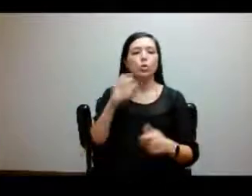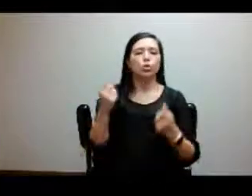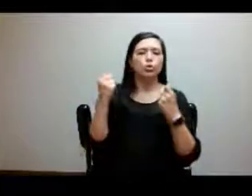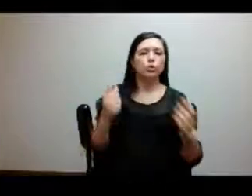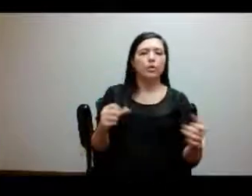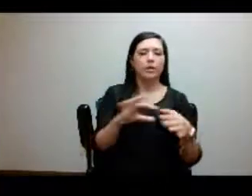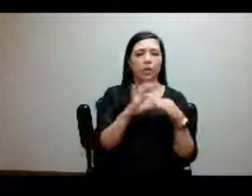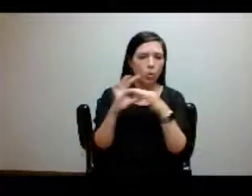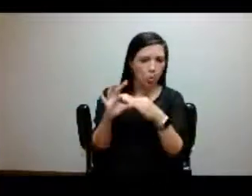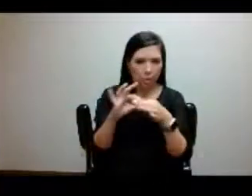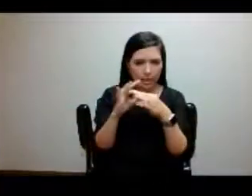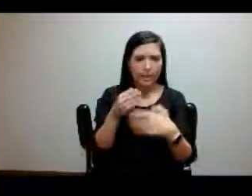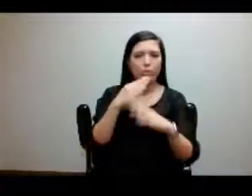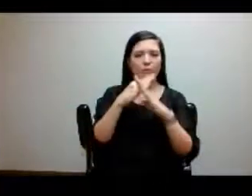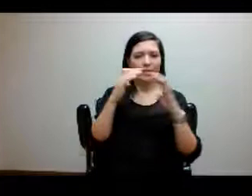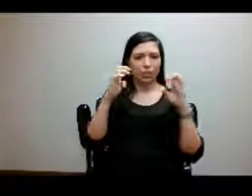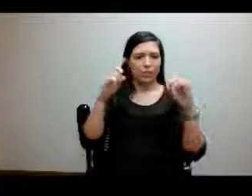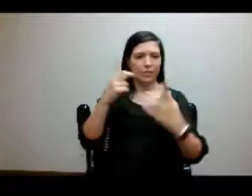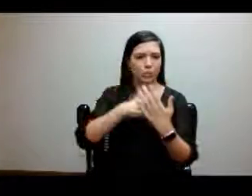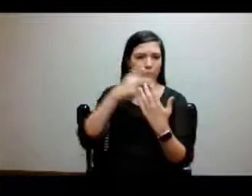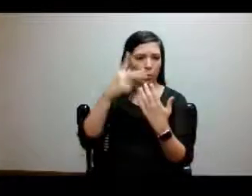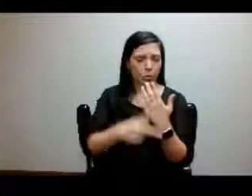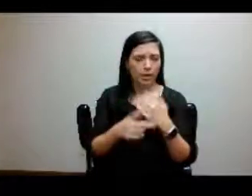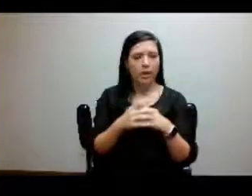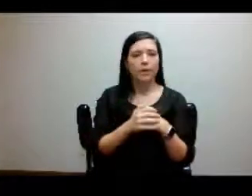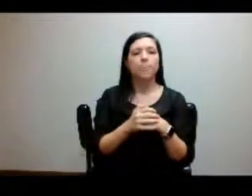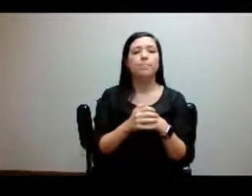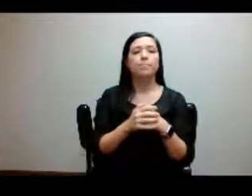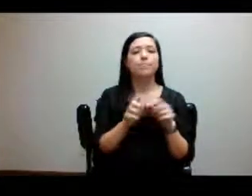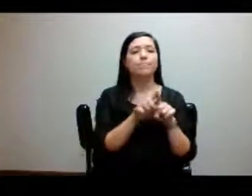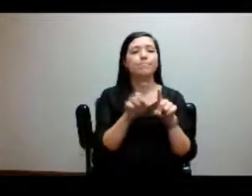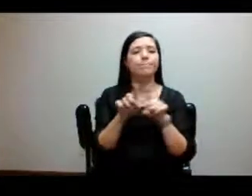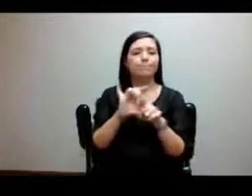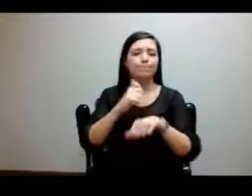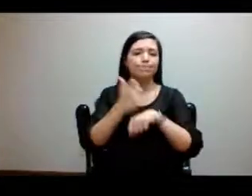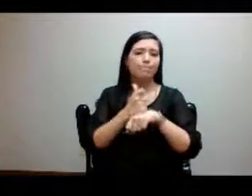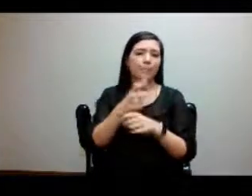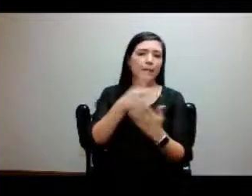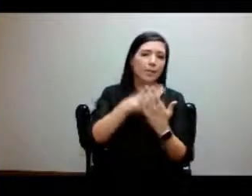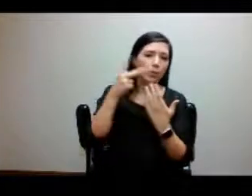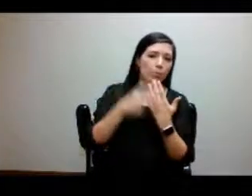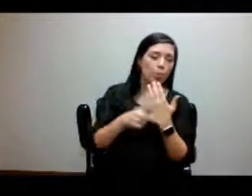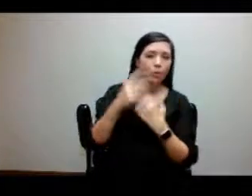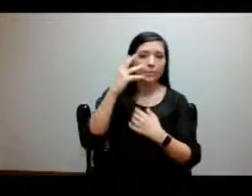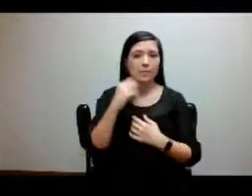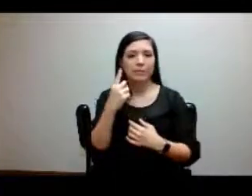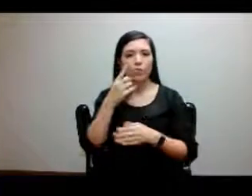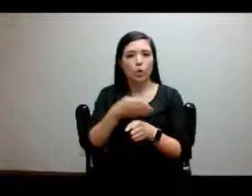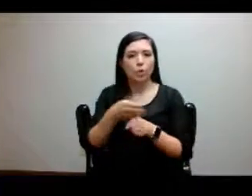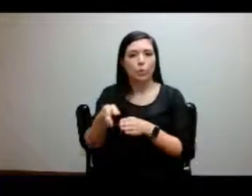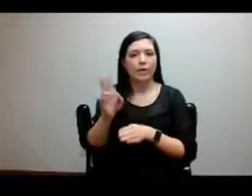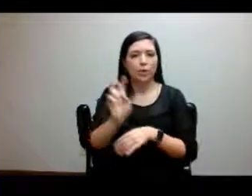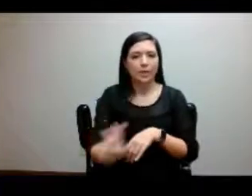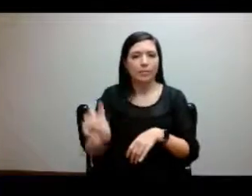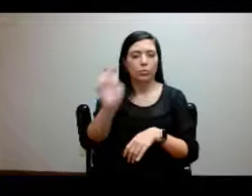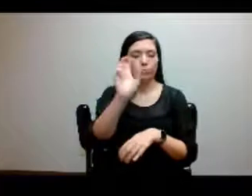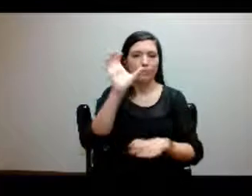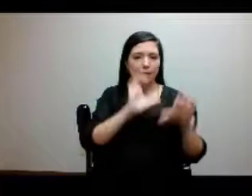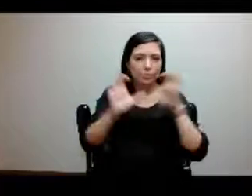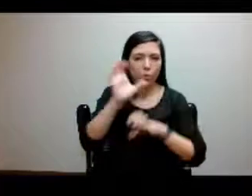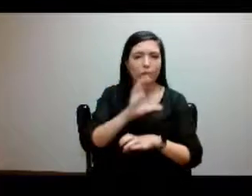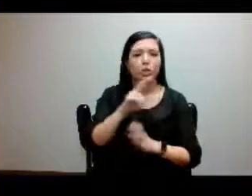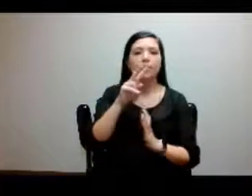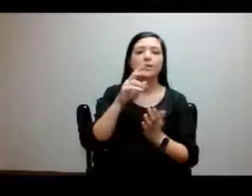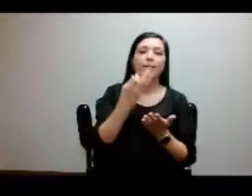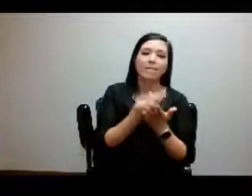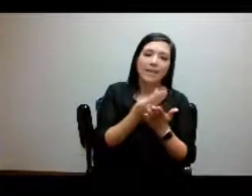our prevention education programming this fall, as well as programs and experiences in career exploration and development, financial literacy,